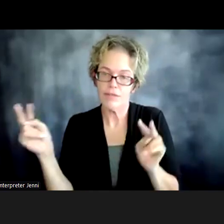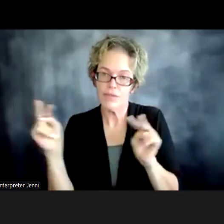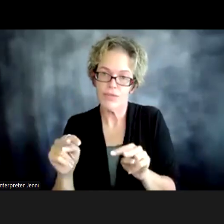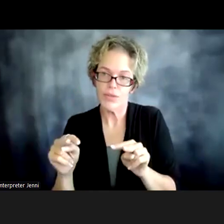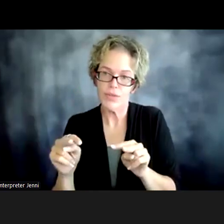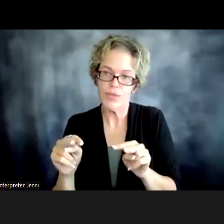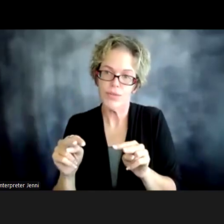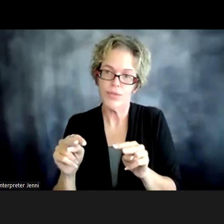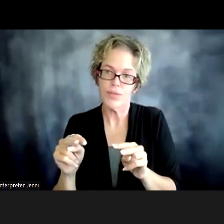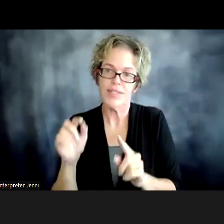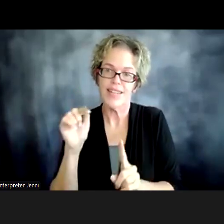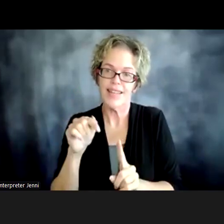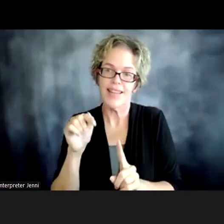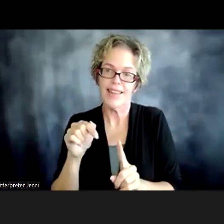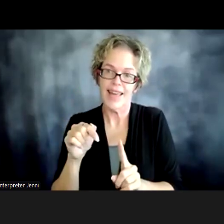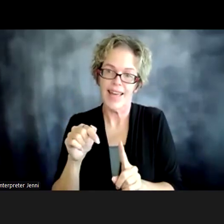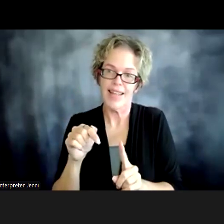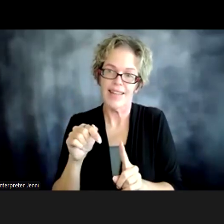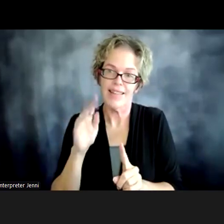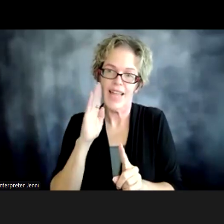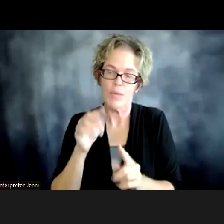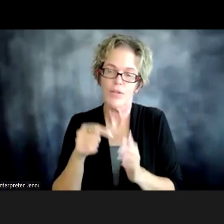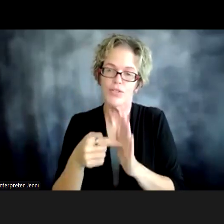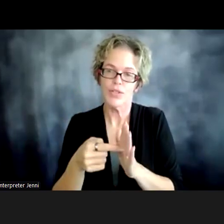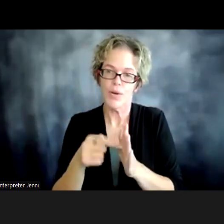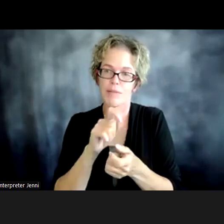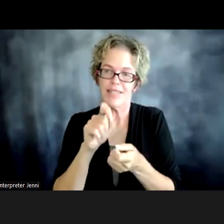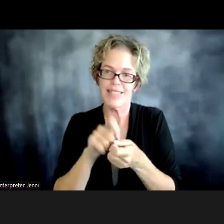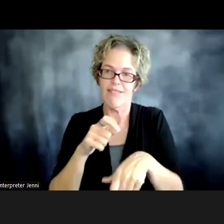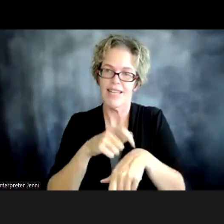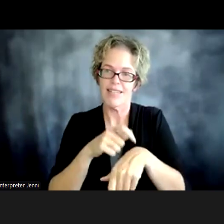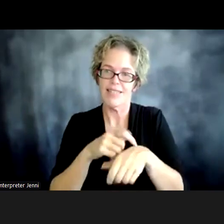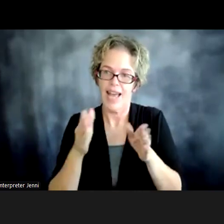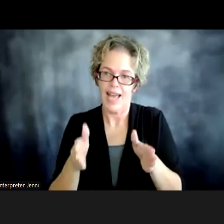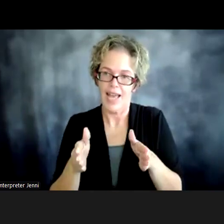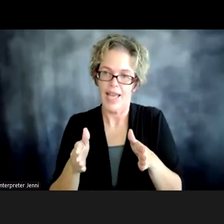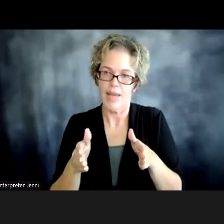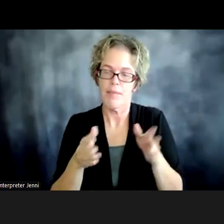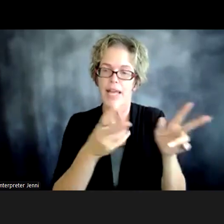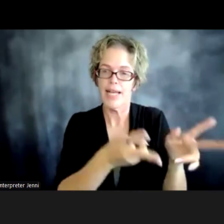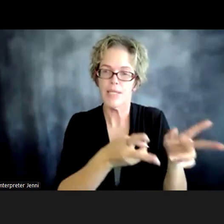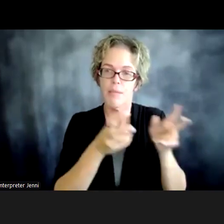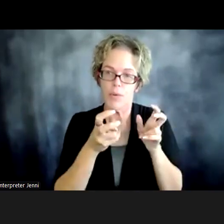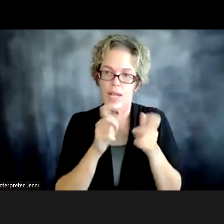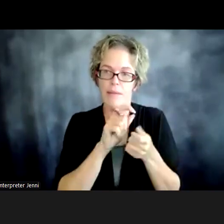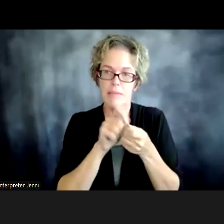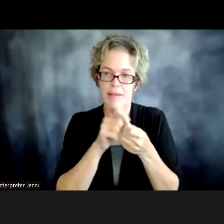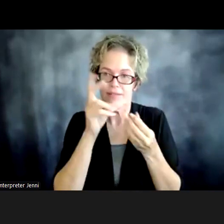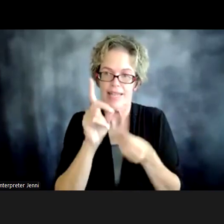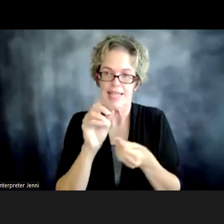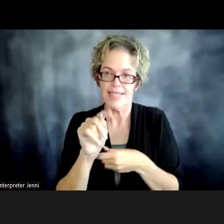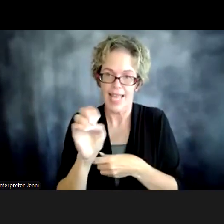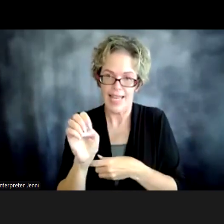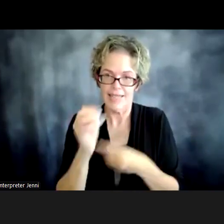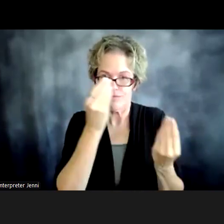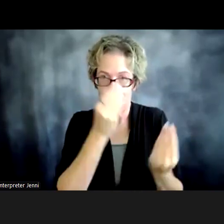shows data in a point of time, right? So it is pulled on a certain date and it is information that reflects the